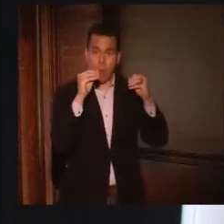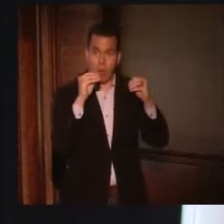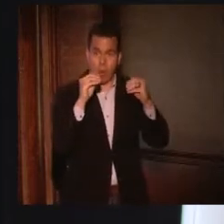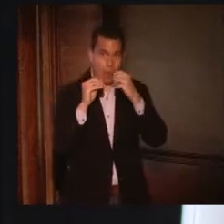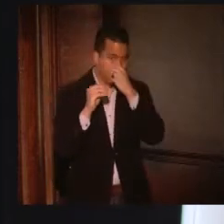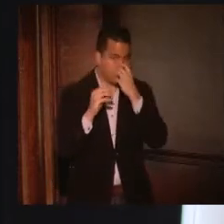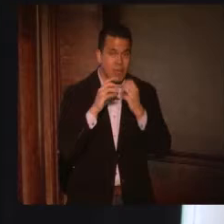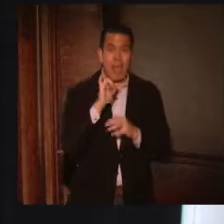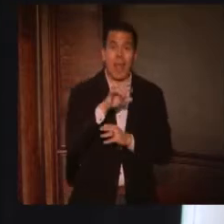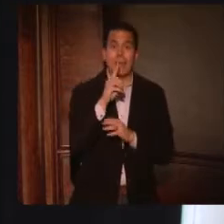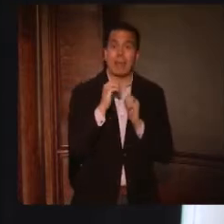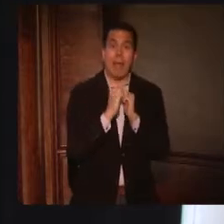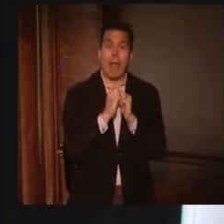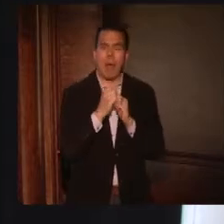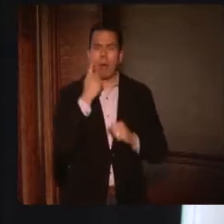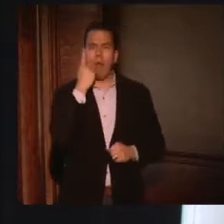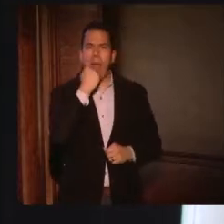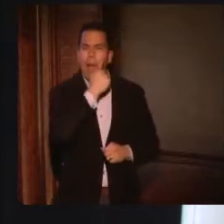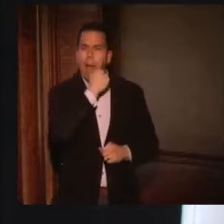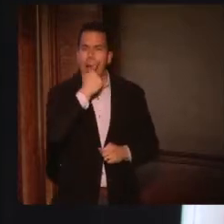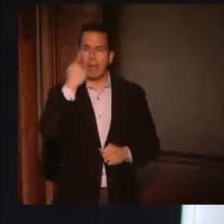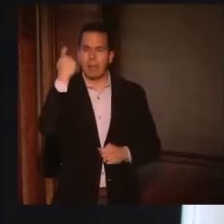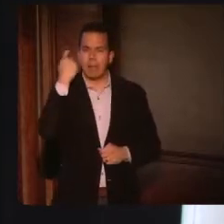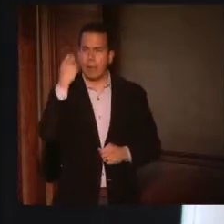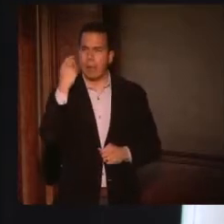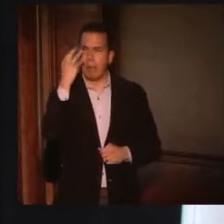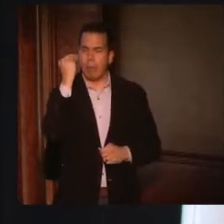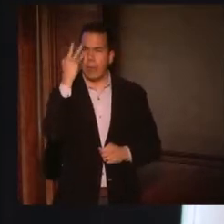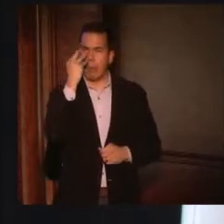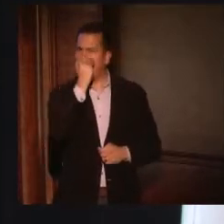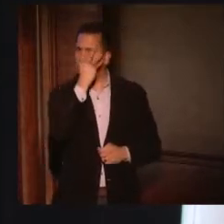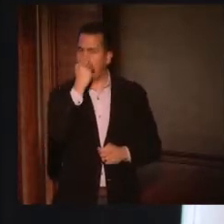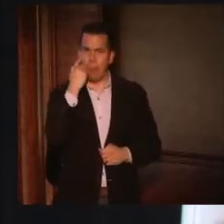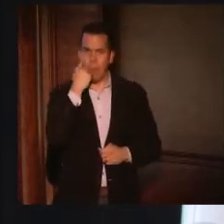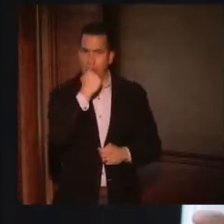retina scan, so they don't have to show anything. They don't have to